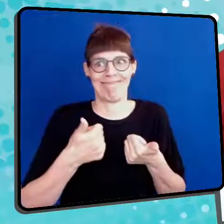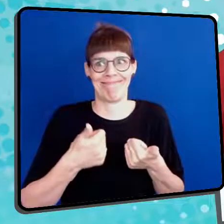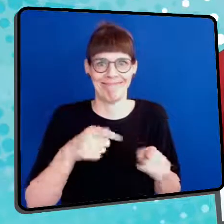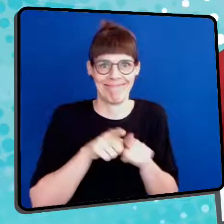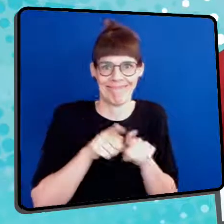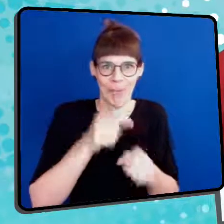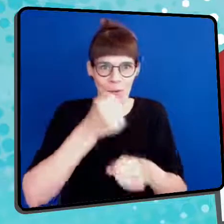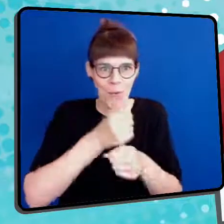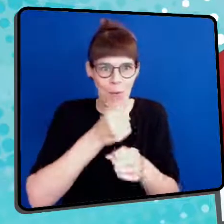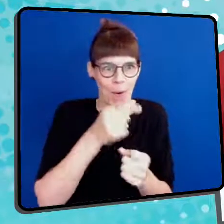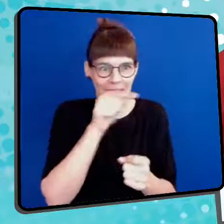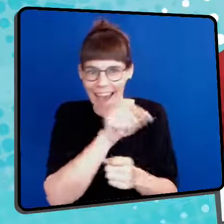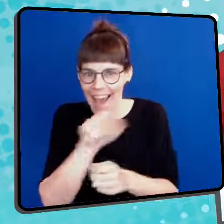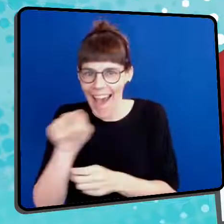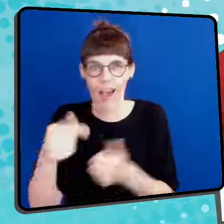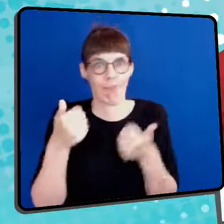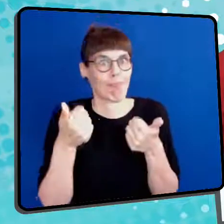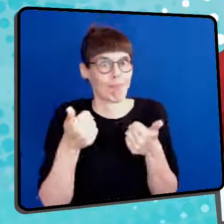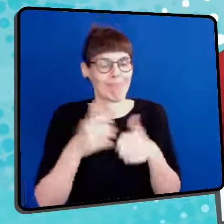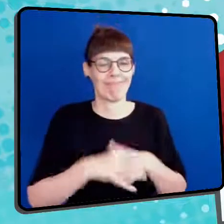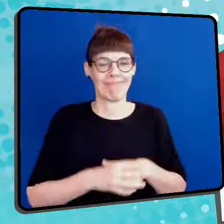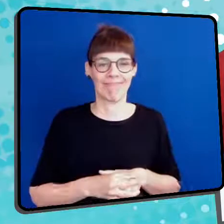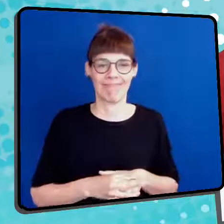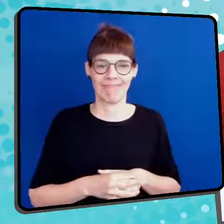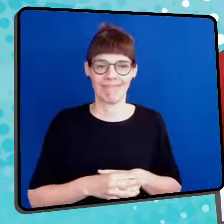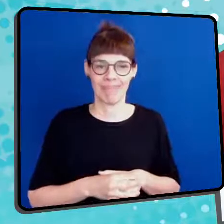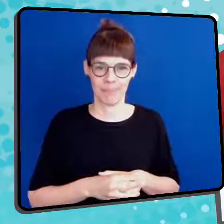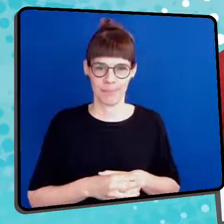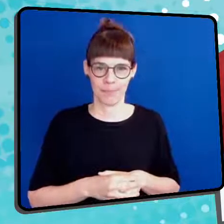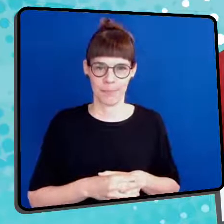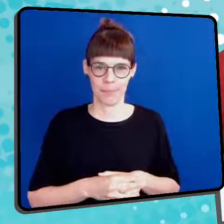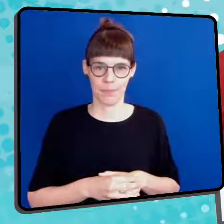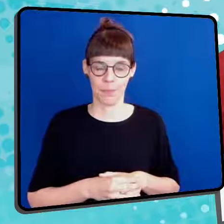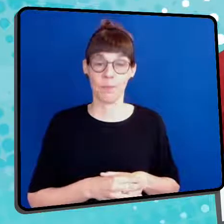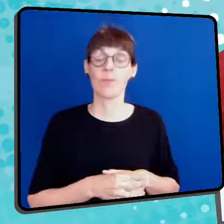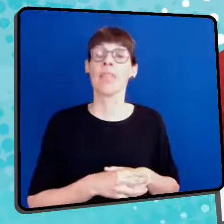these clients. Next to my full-time job,